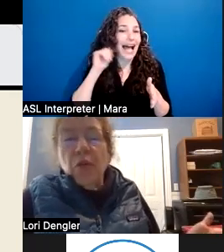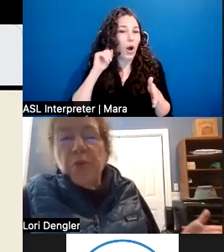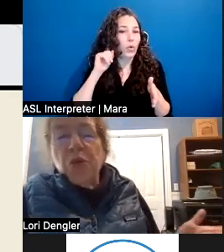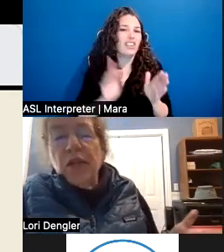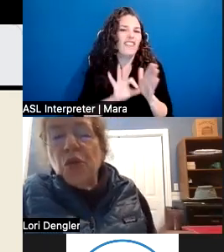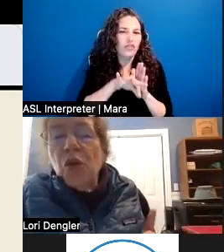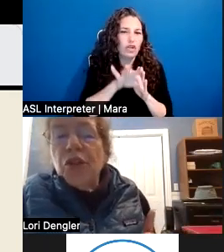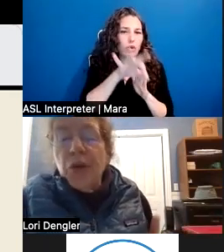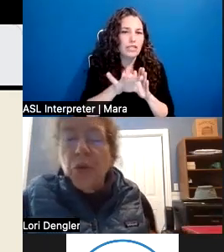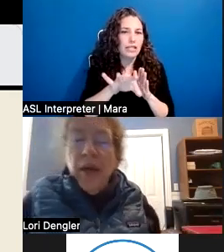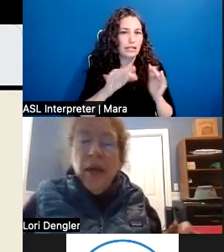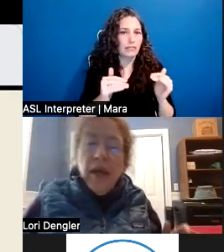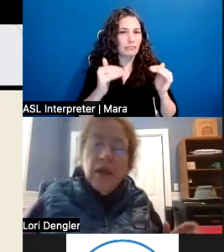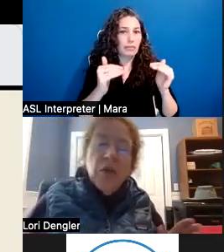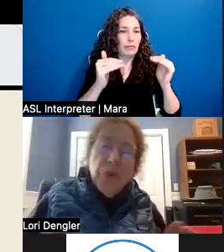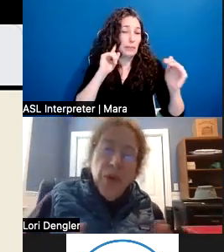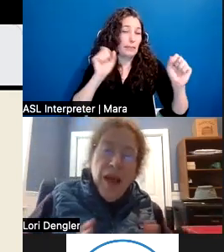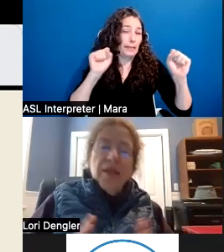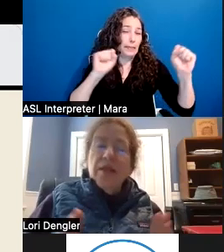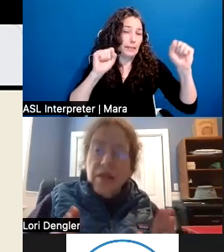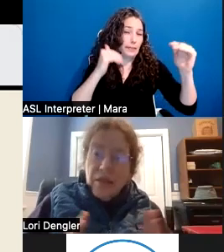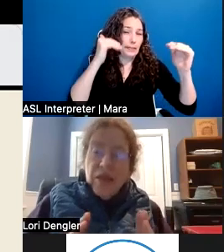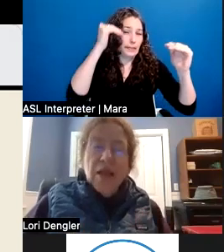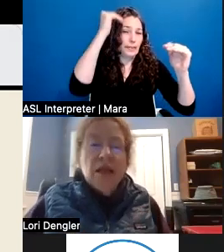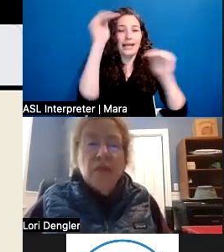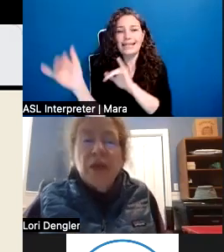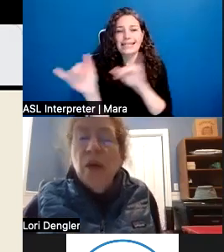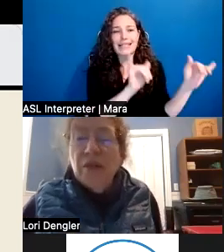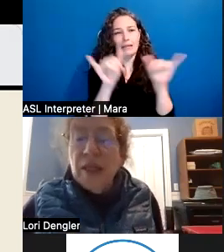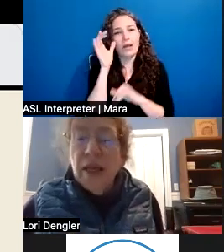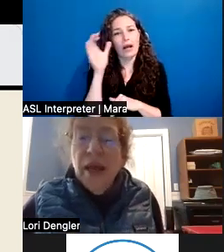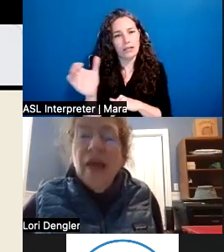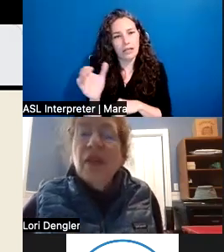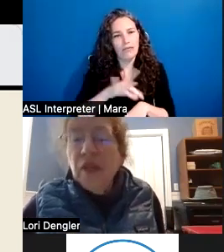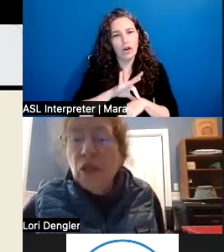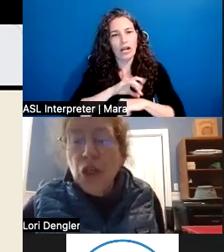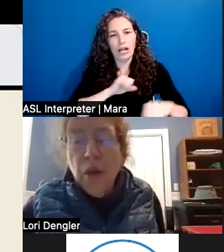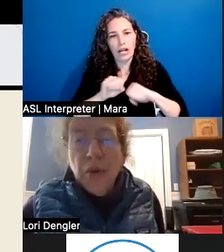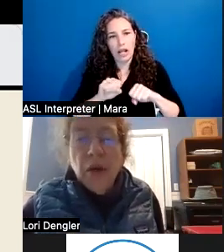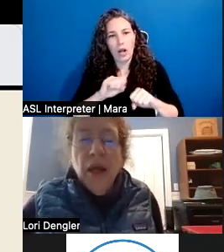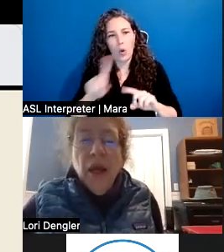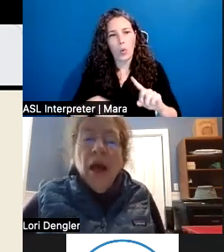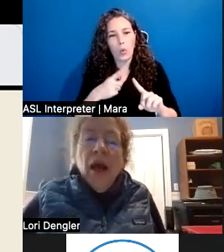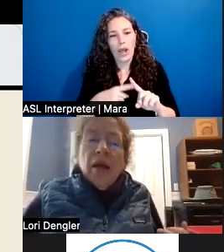is rupturing towards you, it compresses the seismic waves and they feel